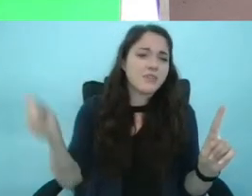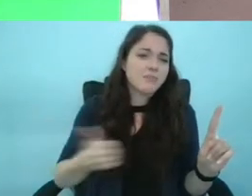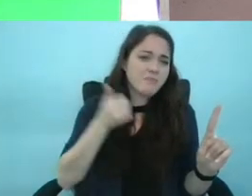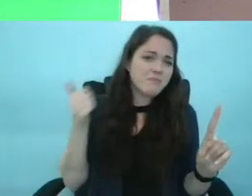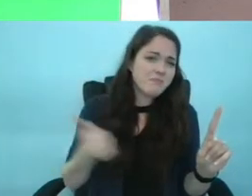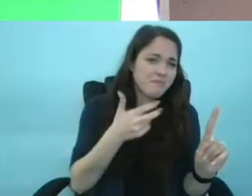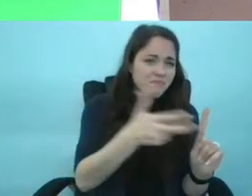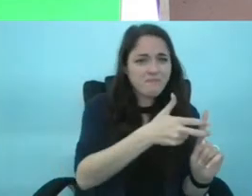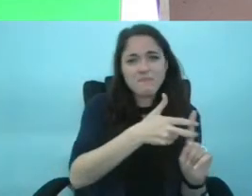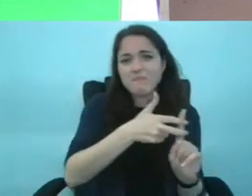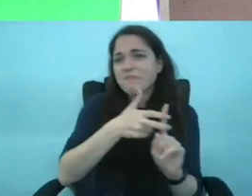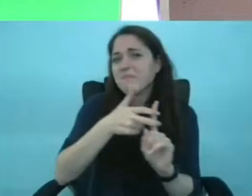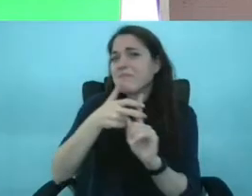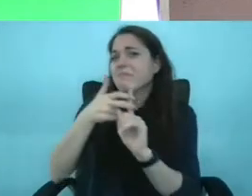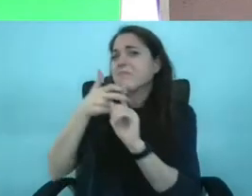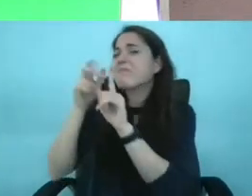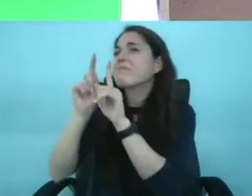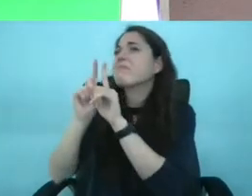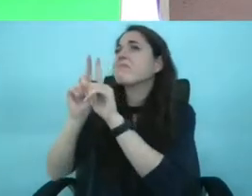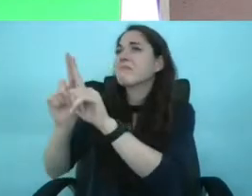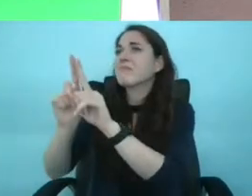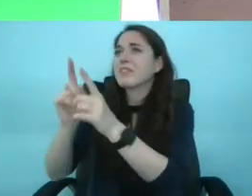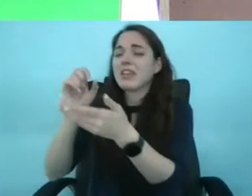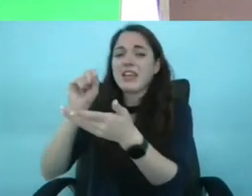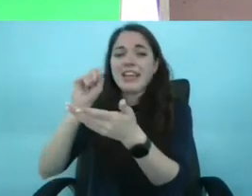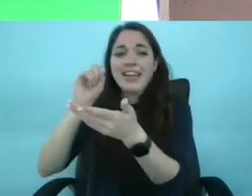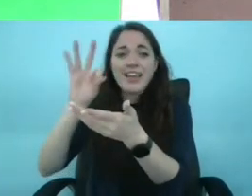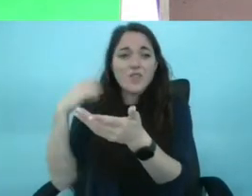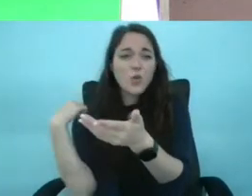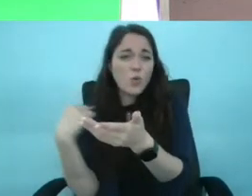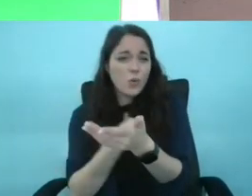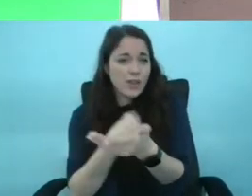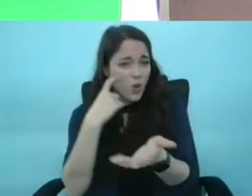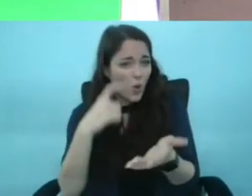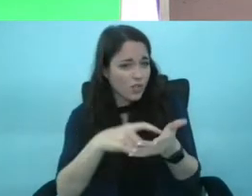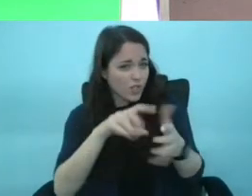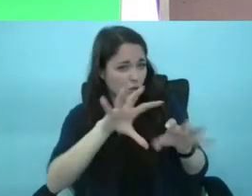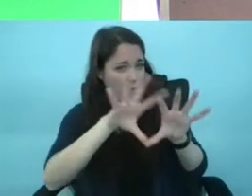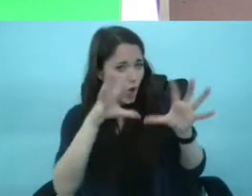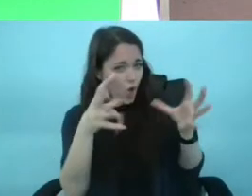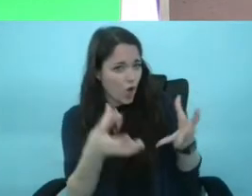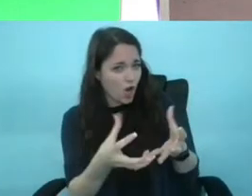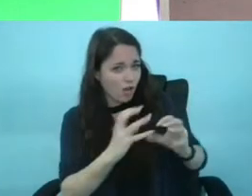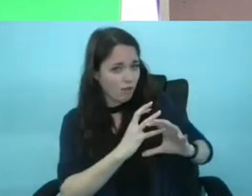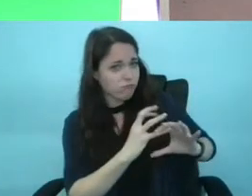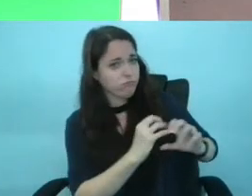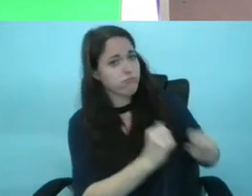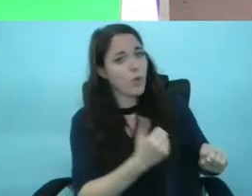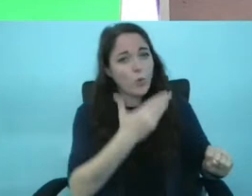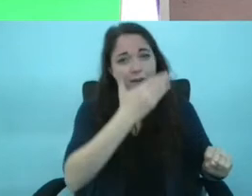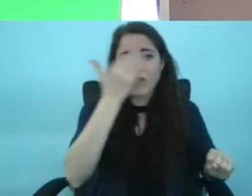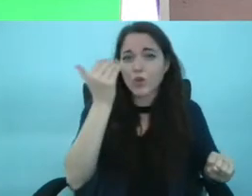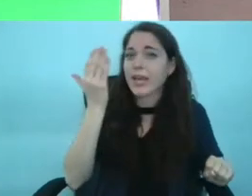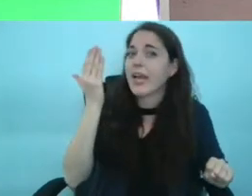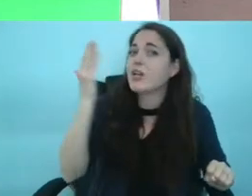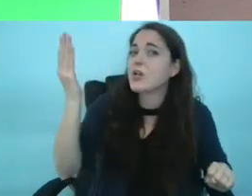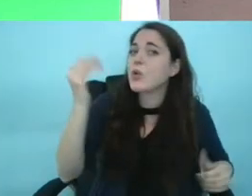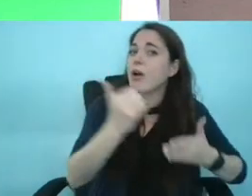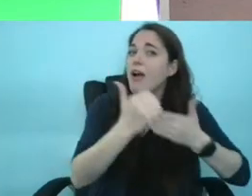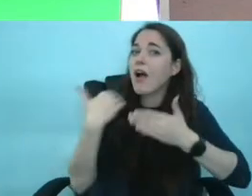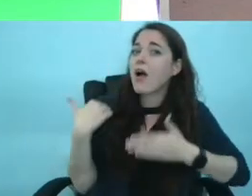our hearts drunk with the wine of the world, we forget you. Shadowed beneath your